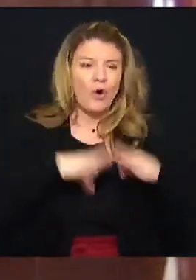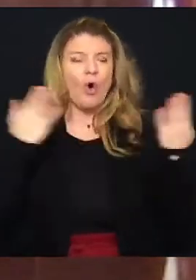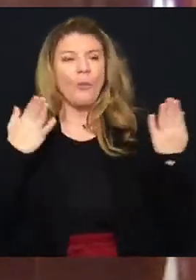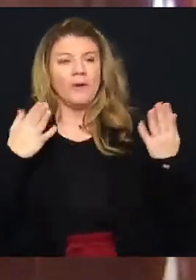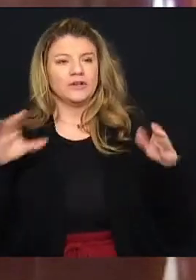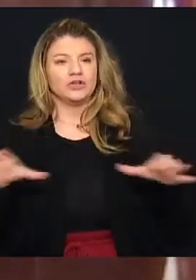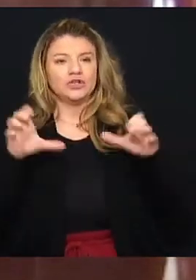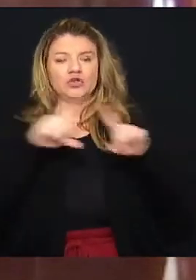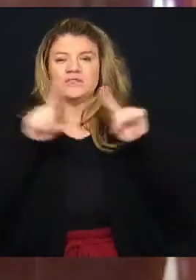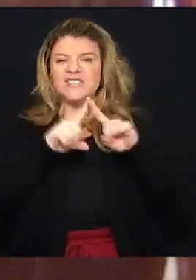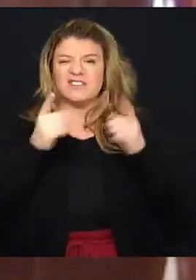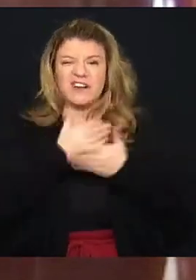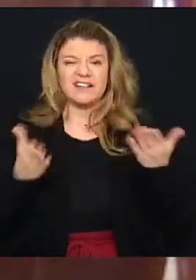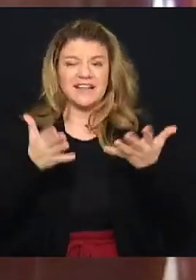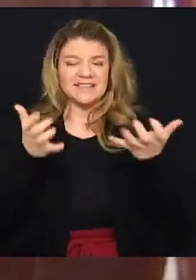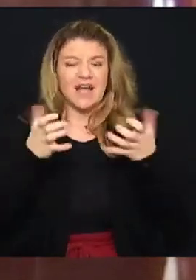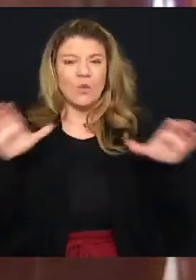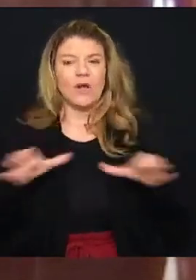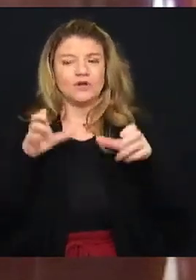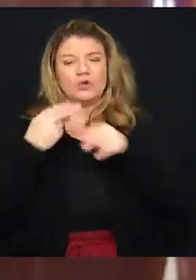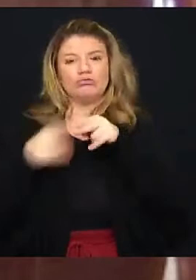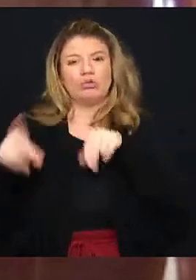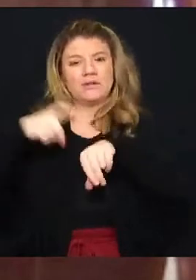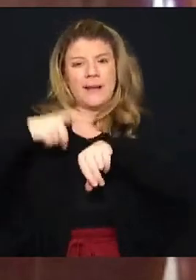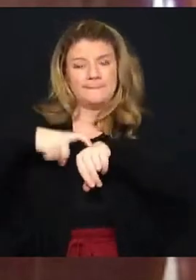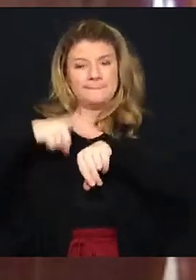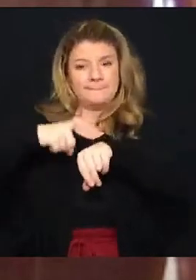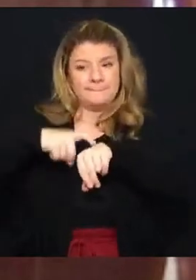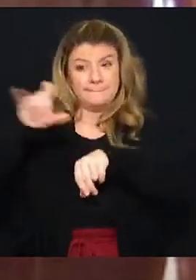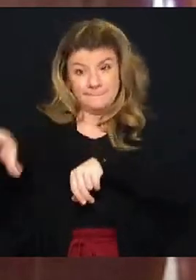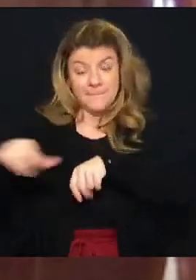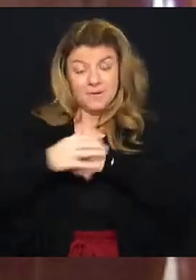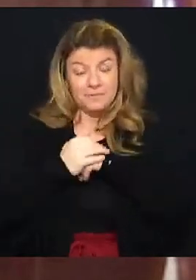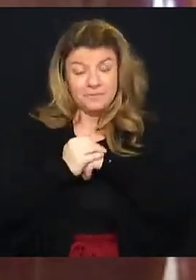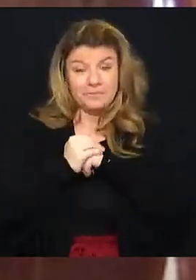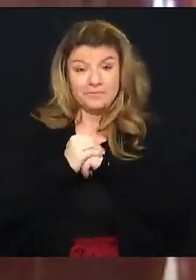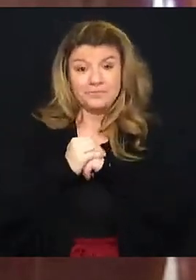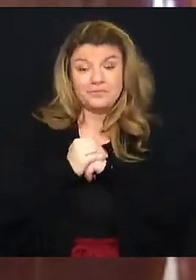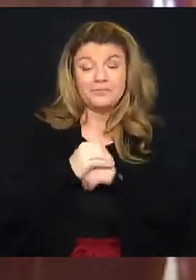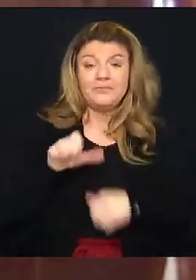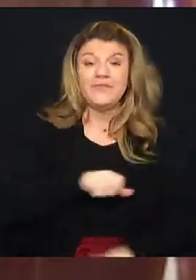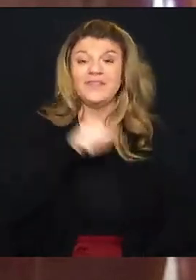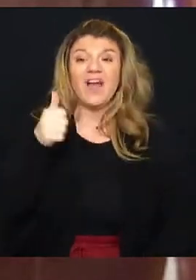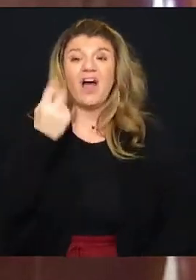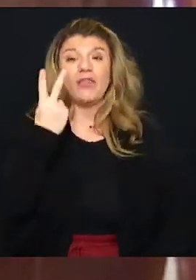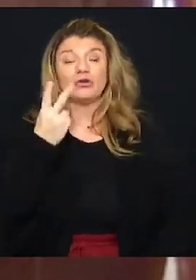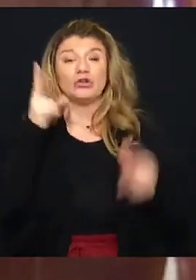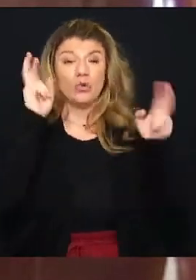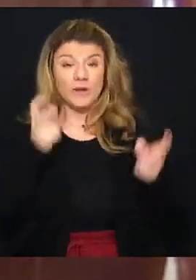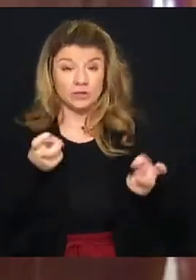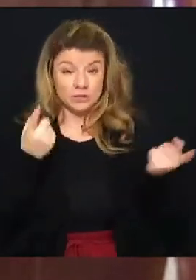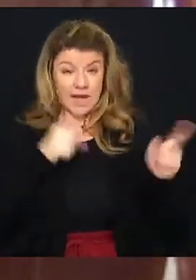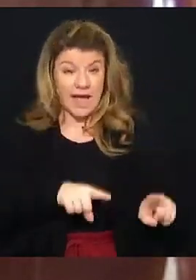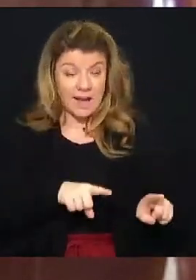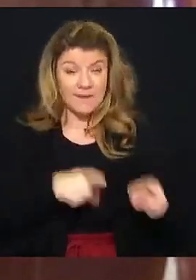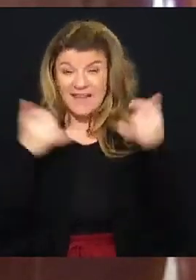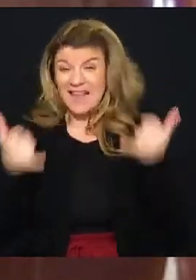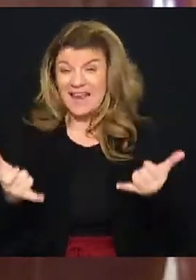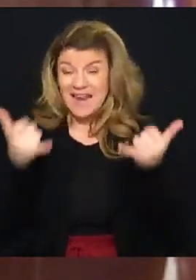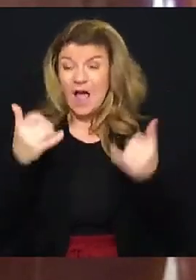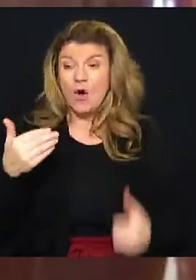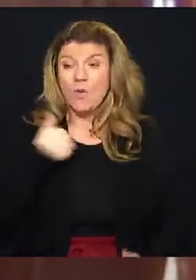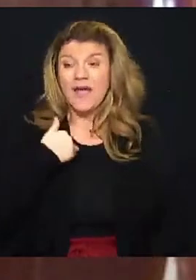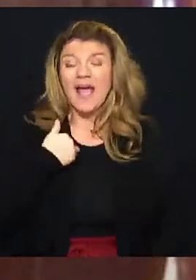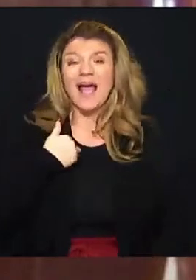like to do in a shorter time window. The other two issues that came out is that we now have